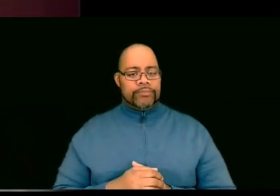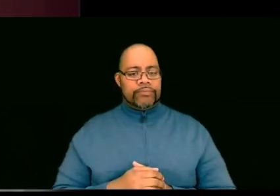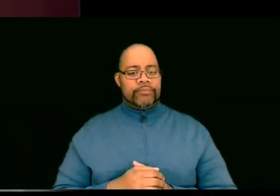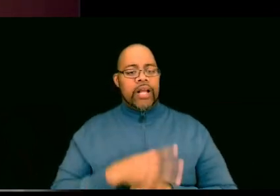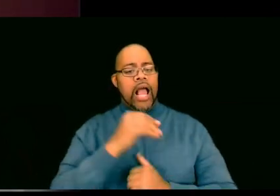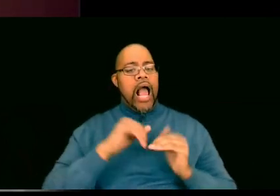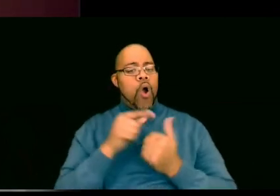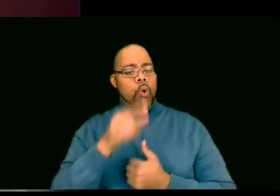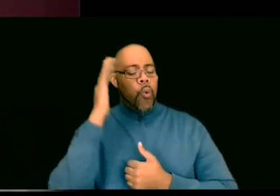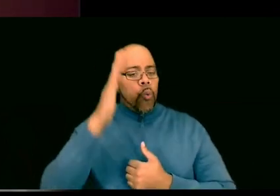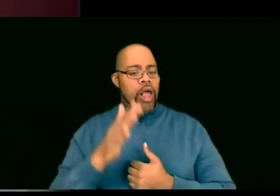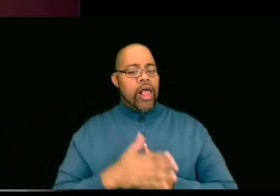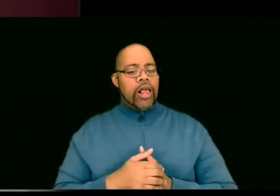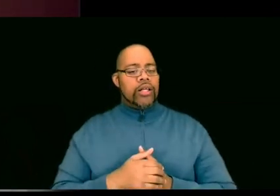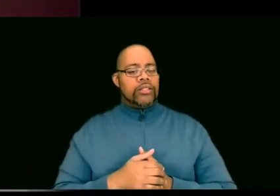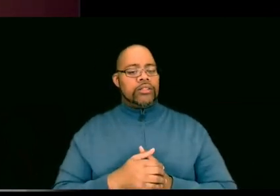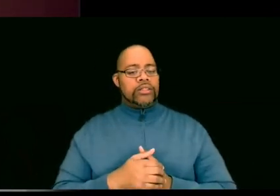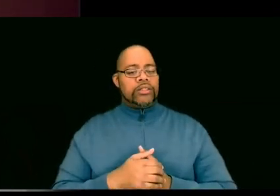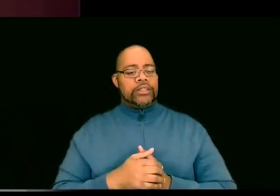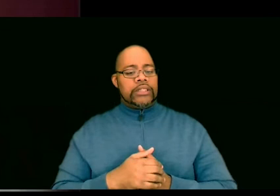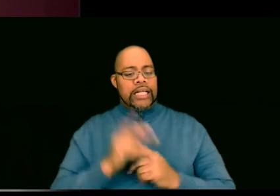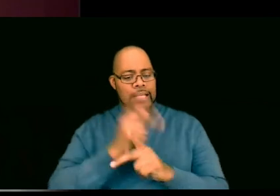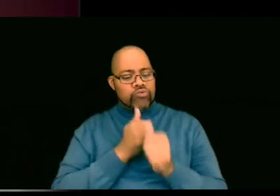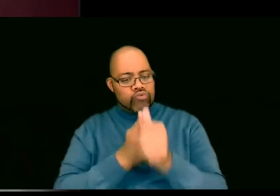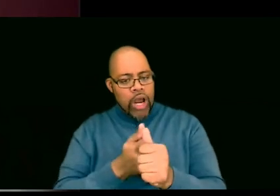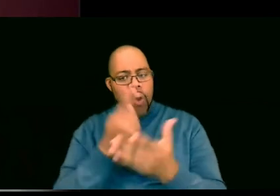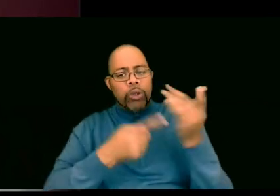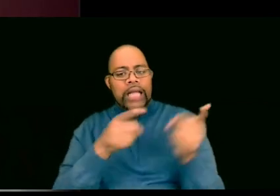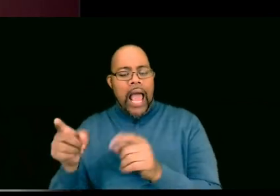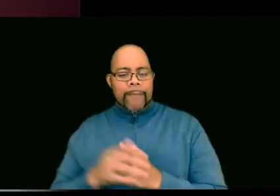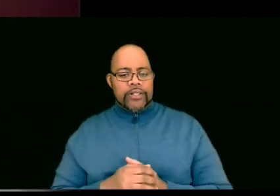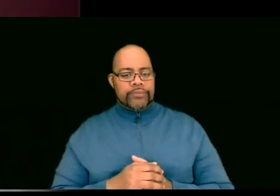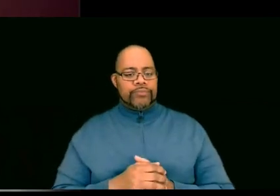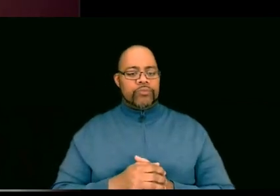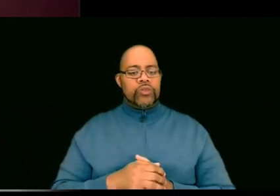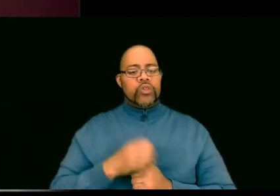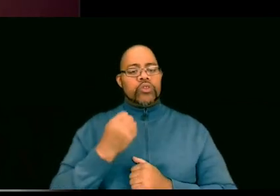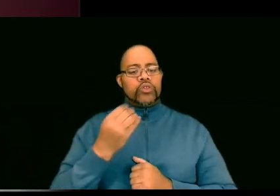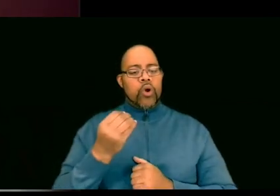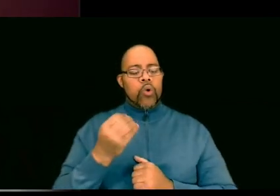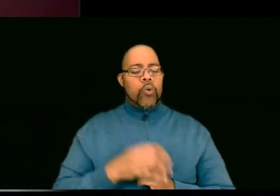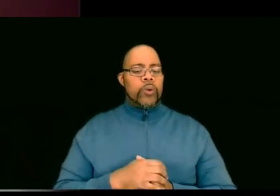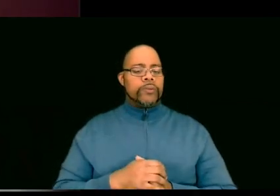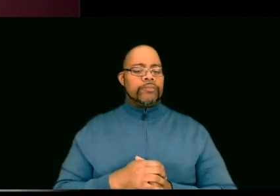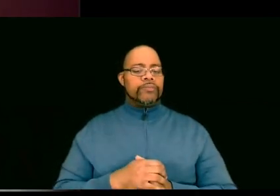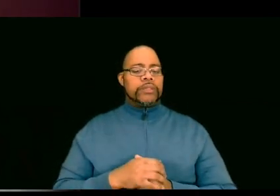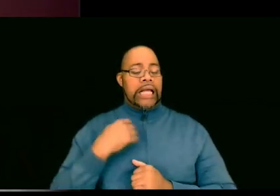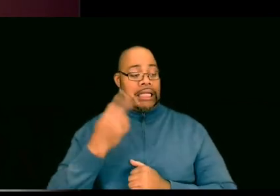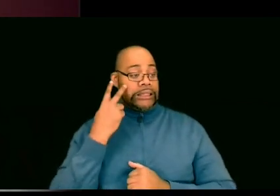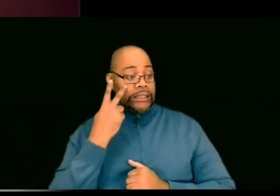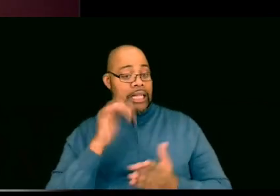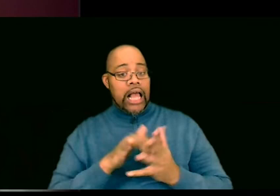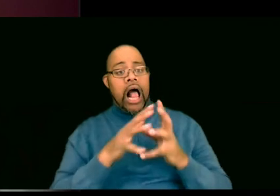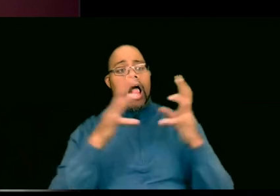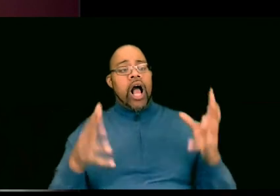there and how you're going to account for all the and keep track of what's happening. And so